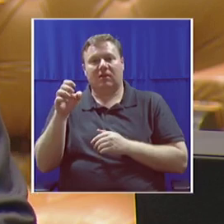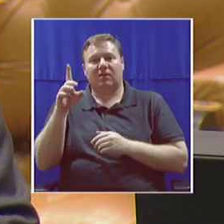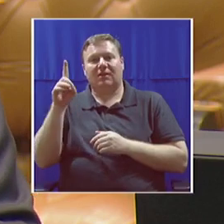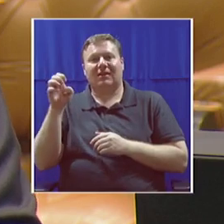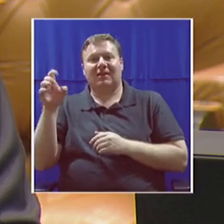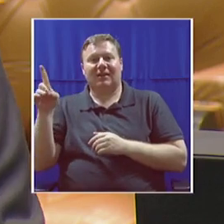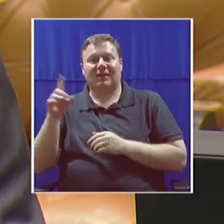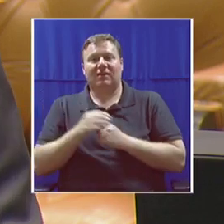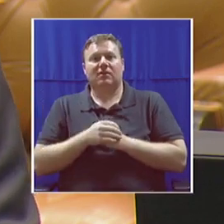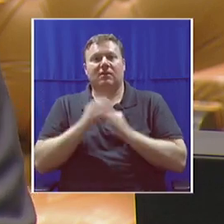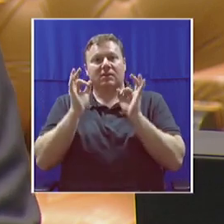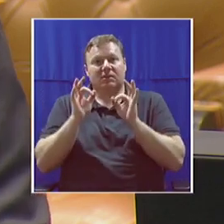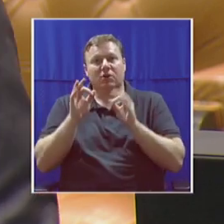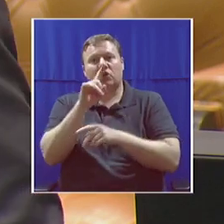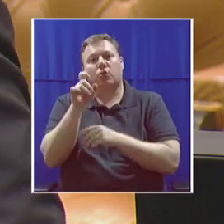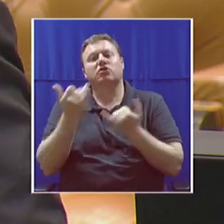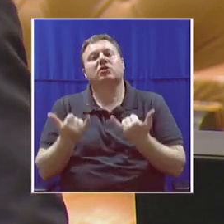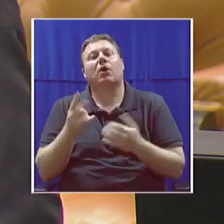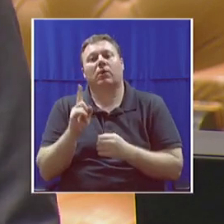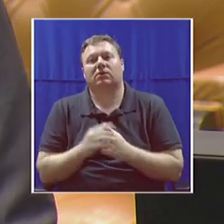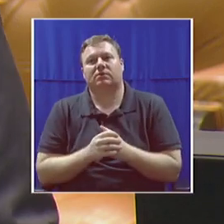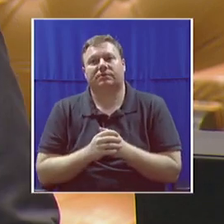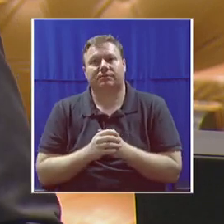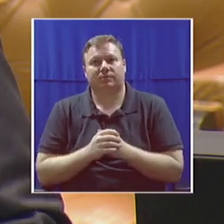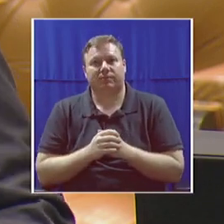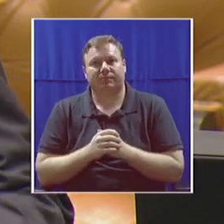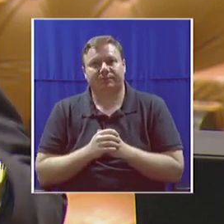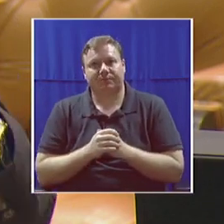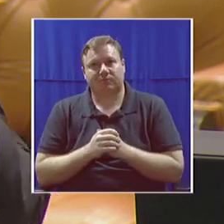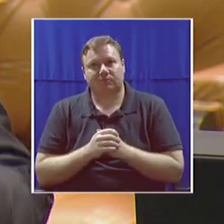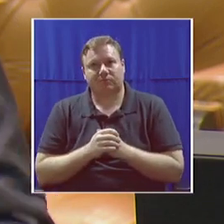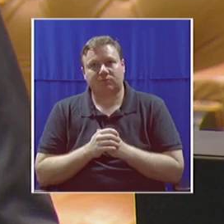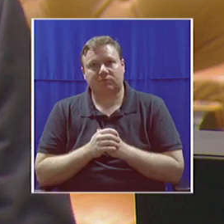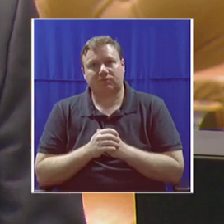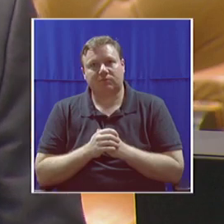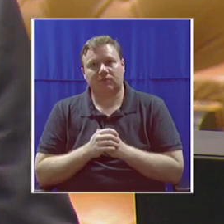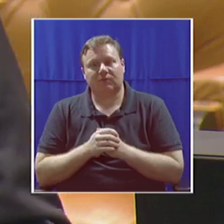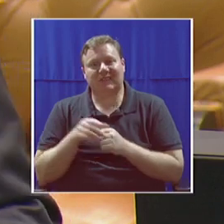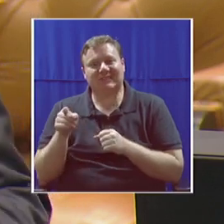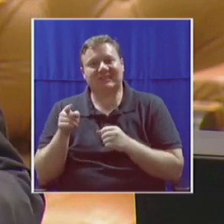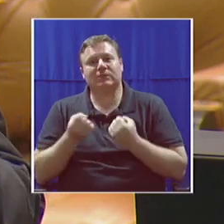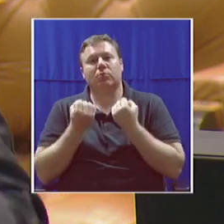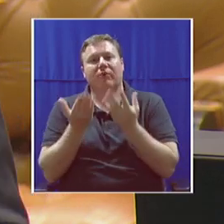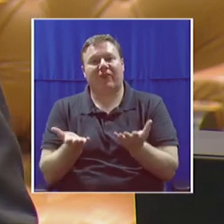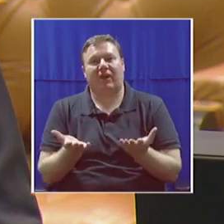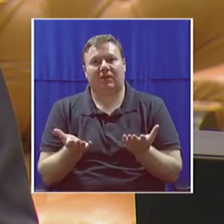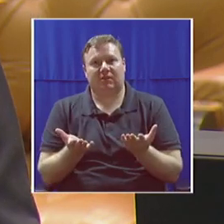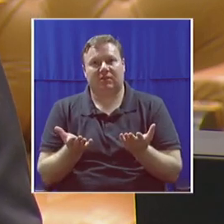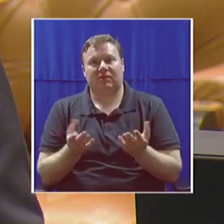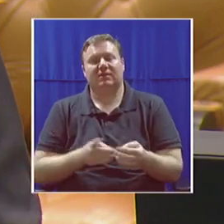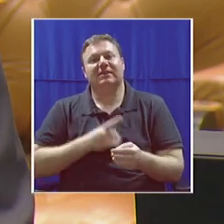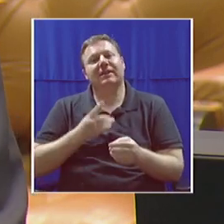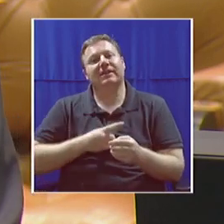what does a title mean to a black South African it provides it